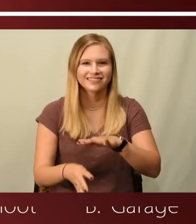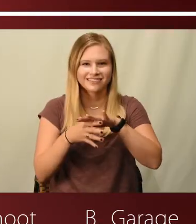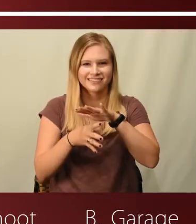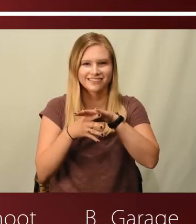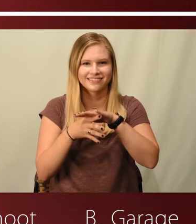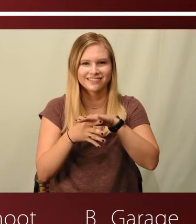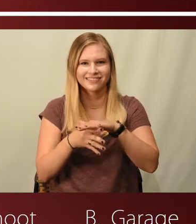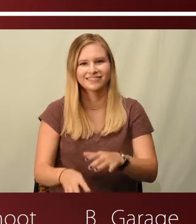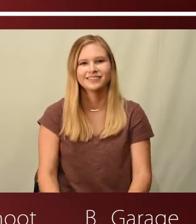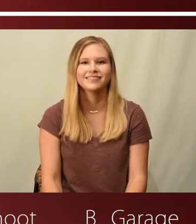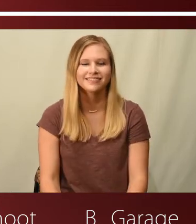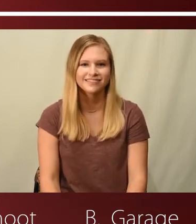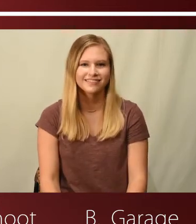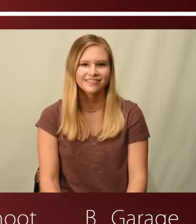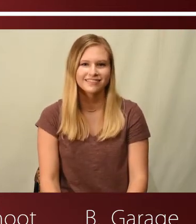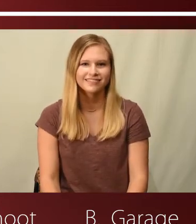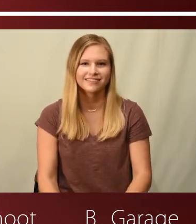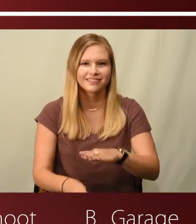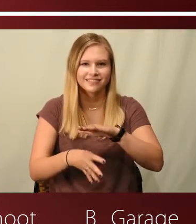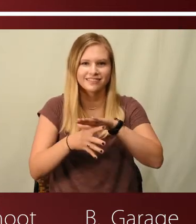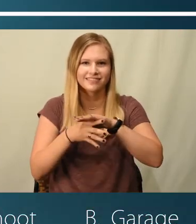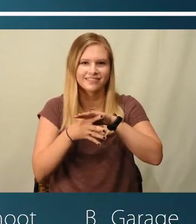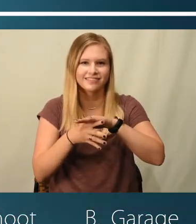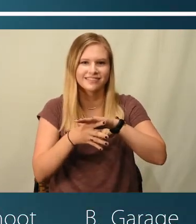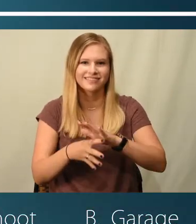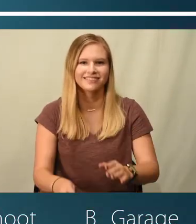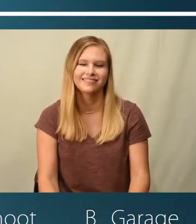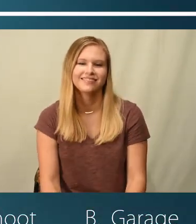definitely shoot. She's making like a gun type thing with this one.